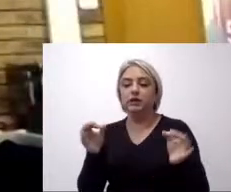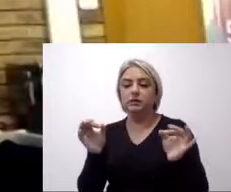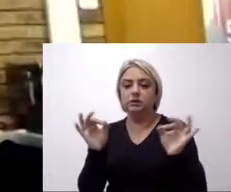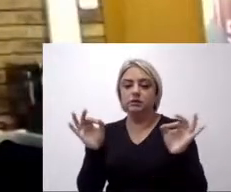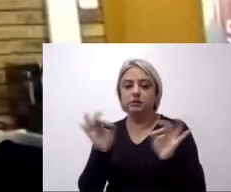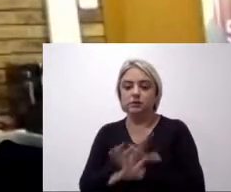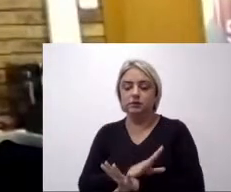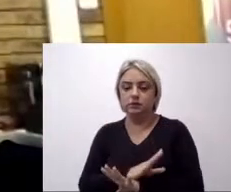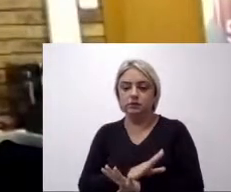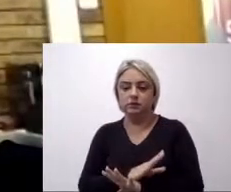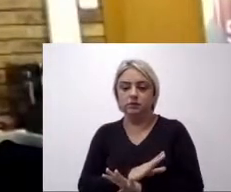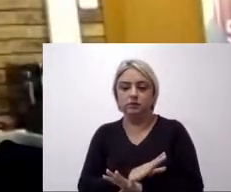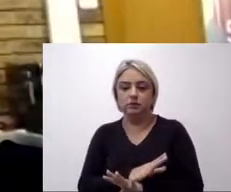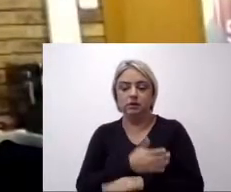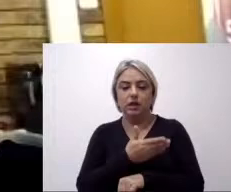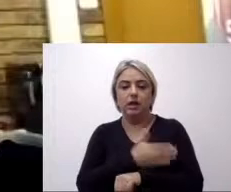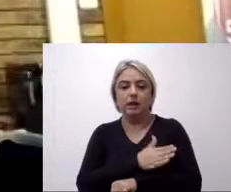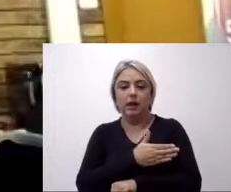maybe this one.